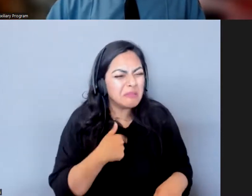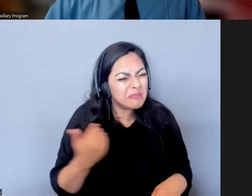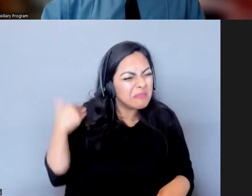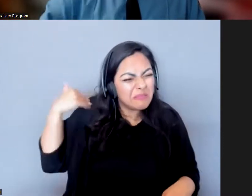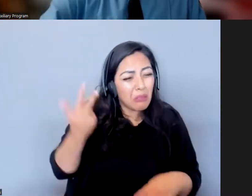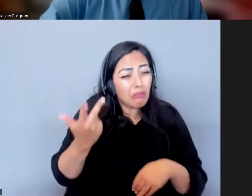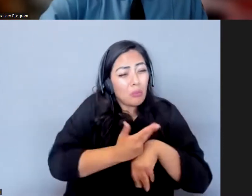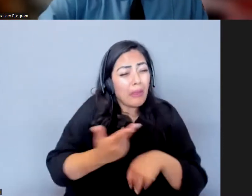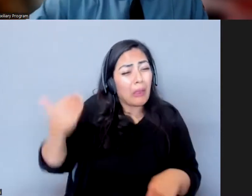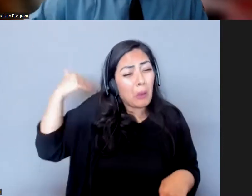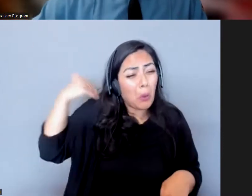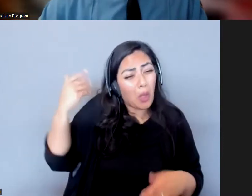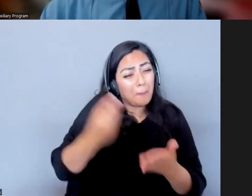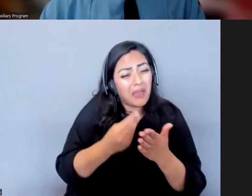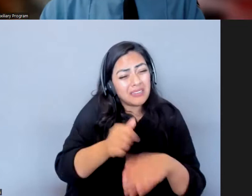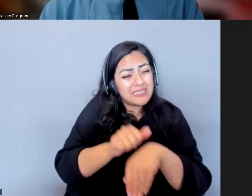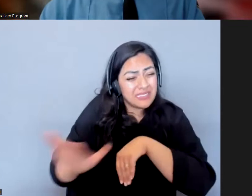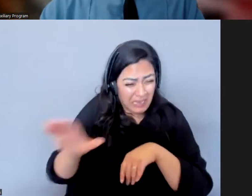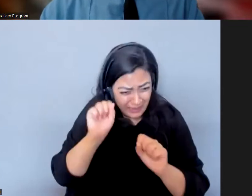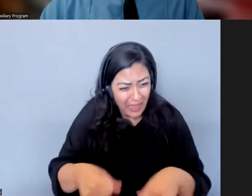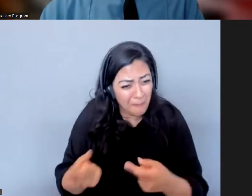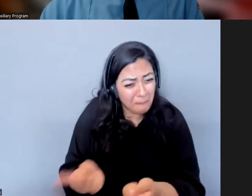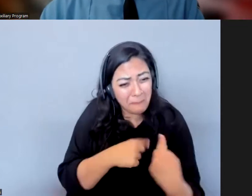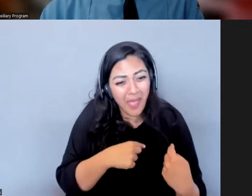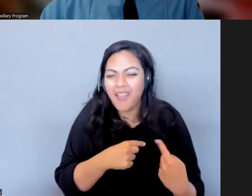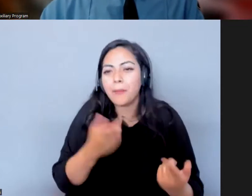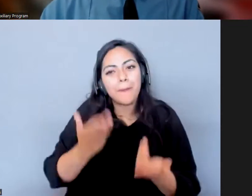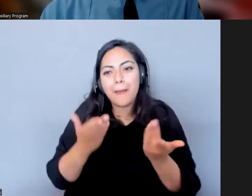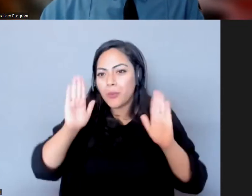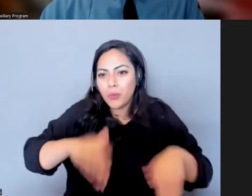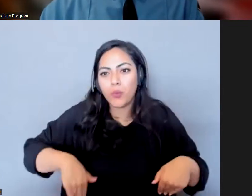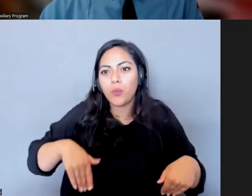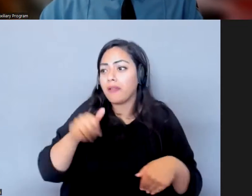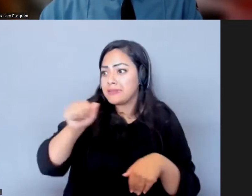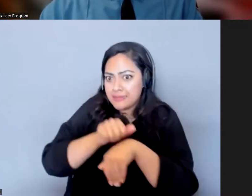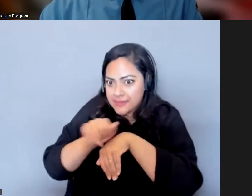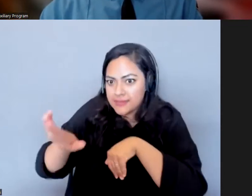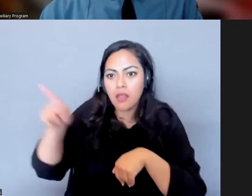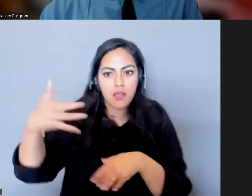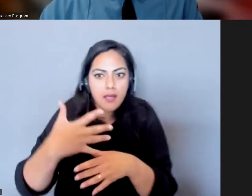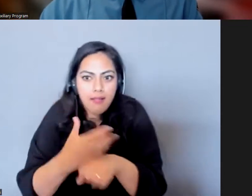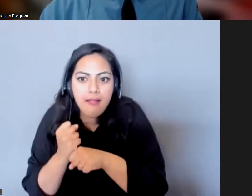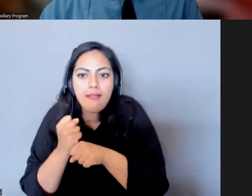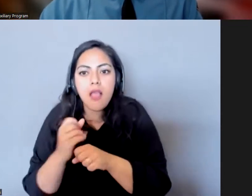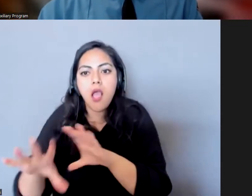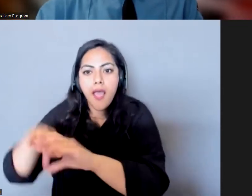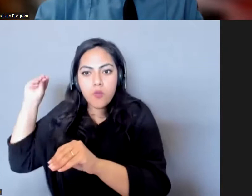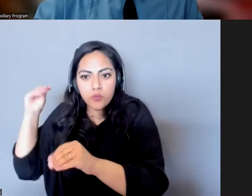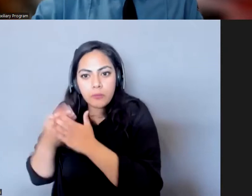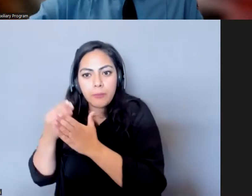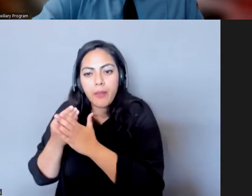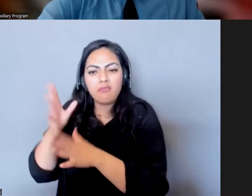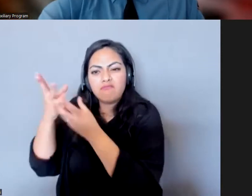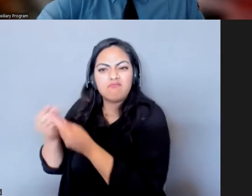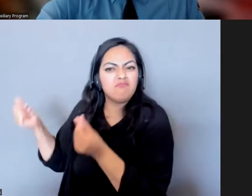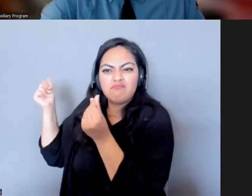chances are that money's long been withdrawn and put somewhere where they can't get to it. Just in speaking of,